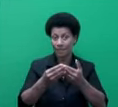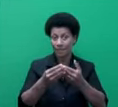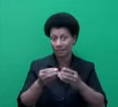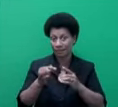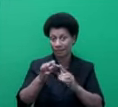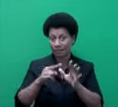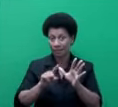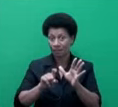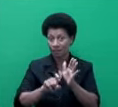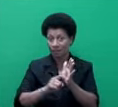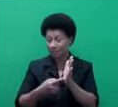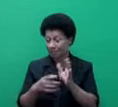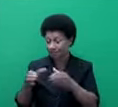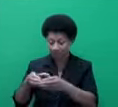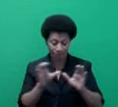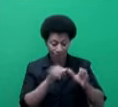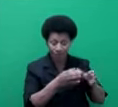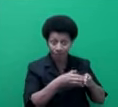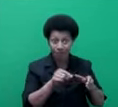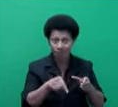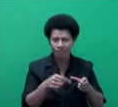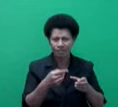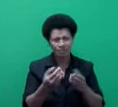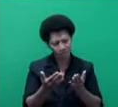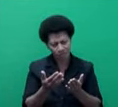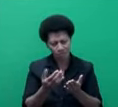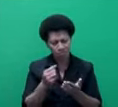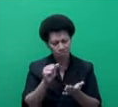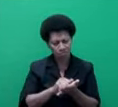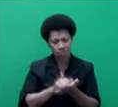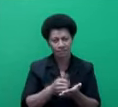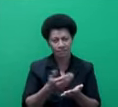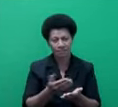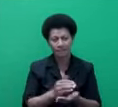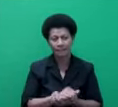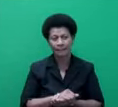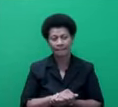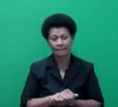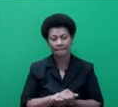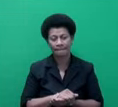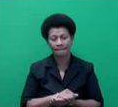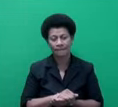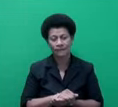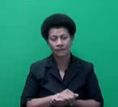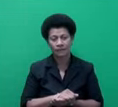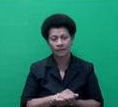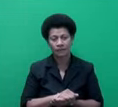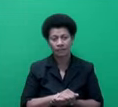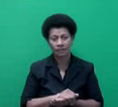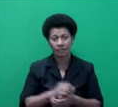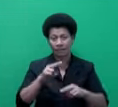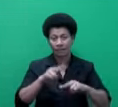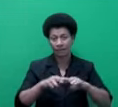venue. In fact, the app is still available and comes in very handy. Moreover, sir, the FEO actually launched